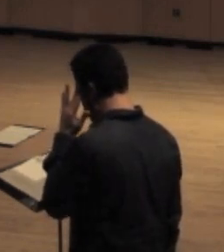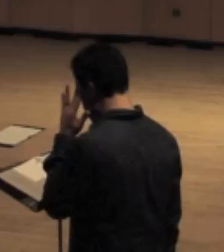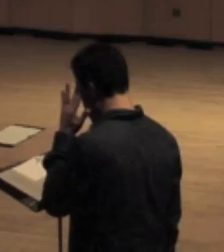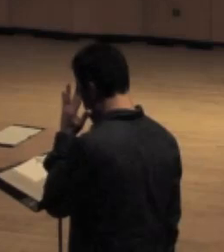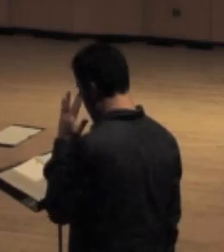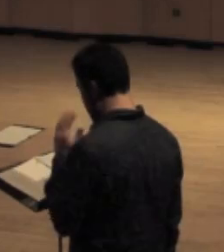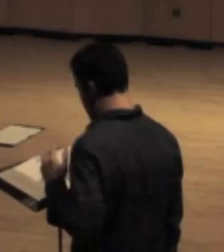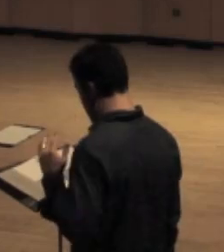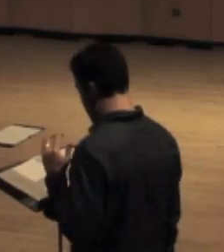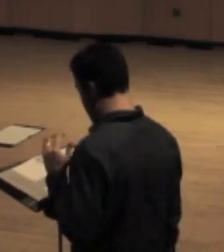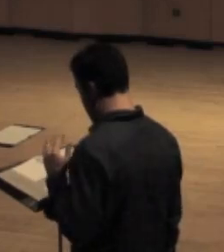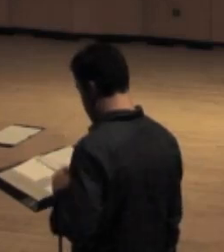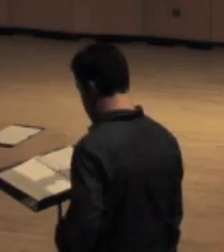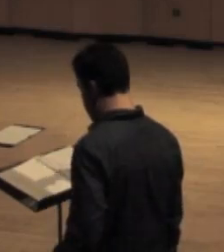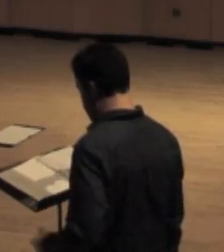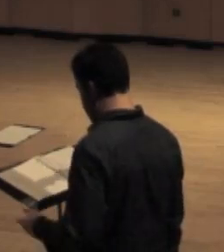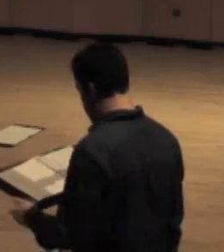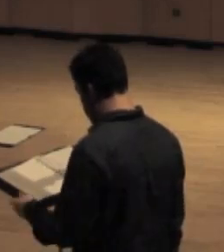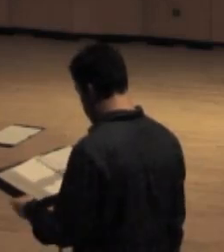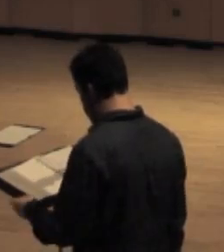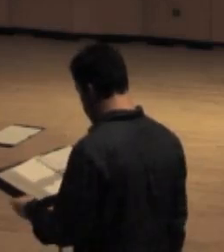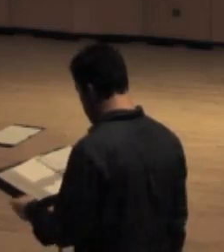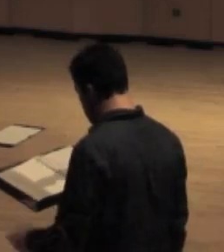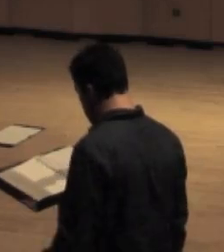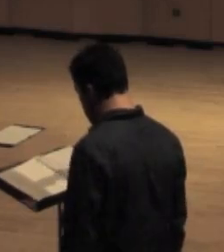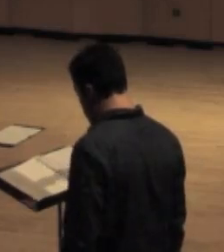stupid I can't handle